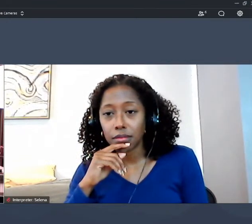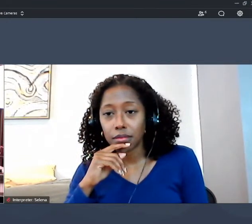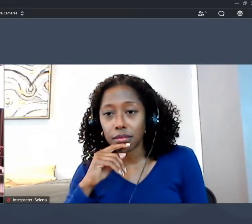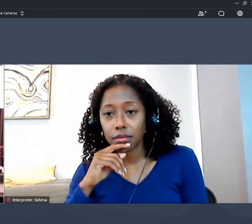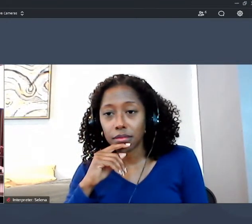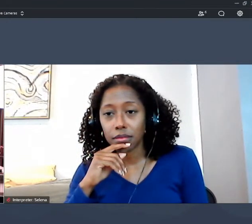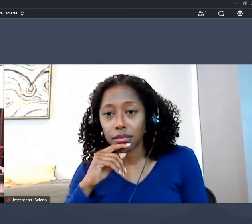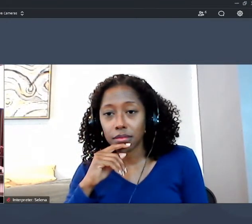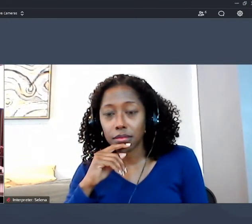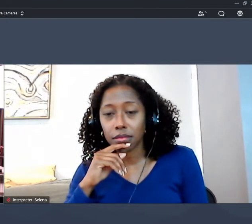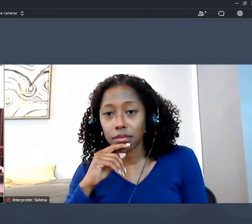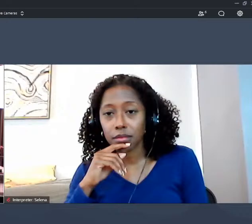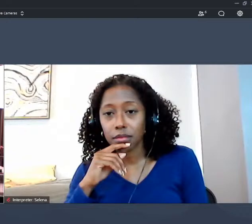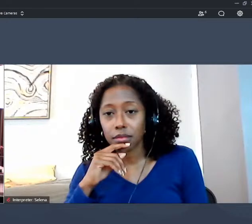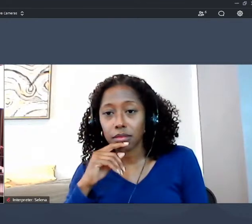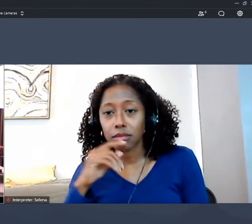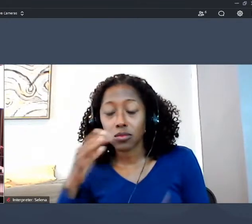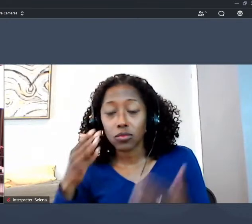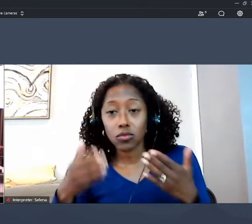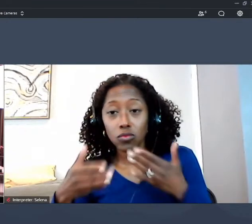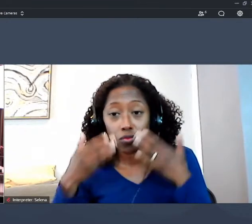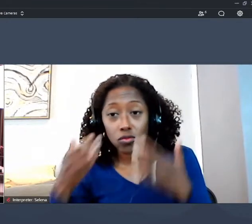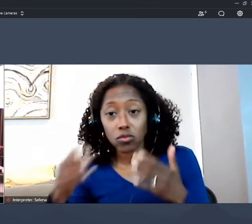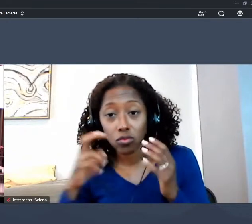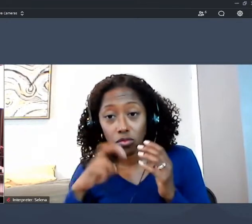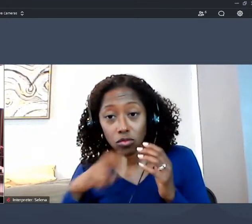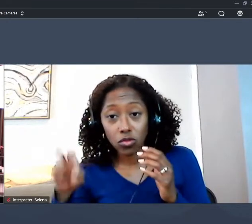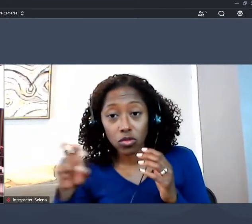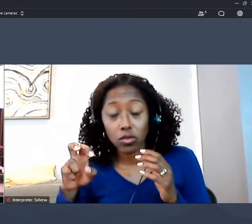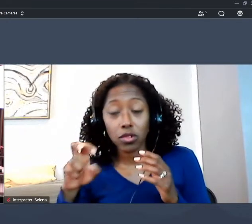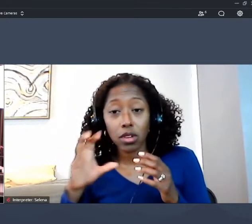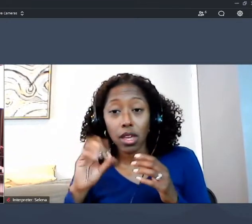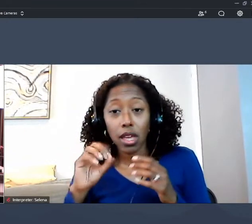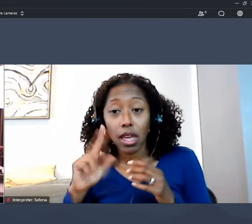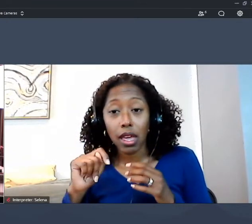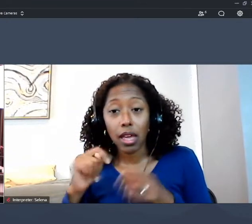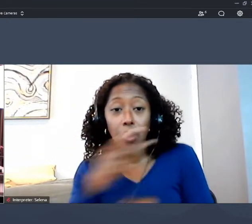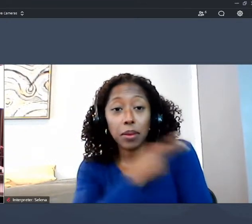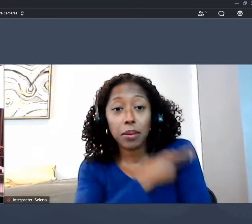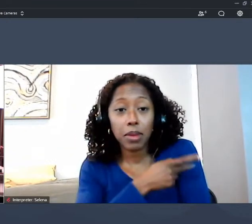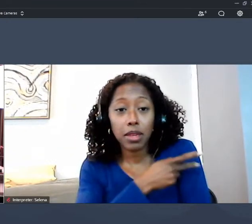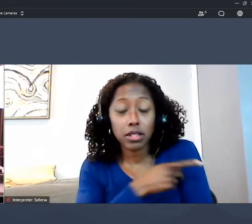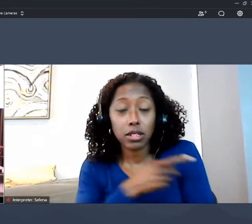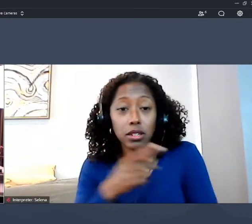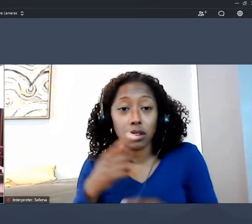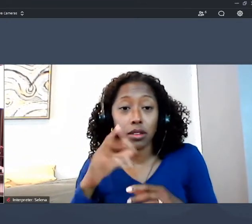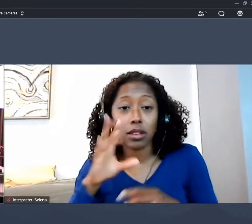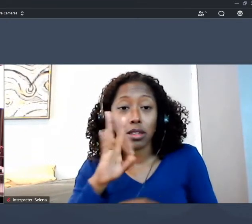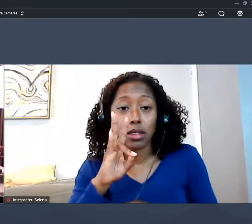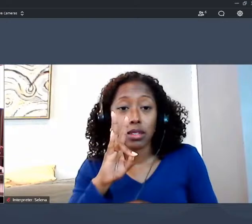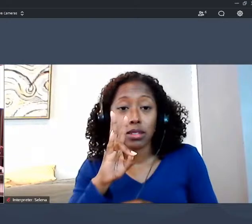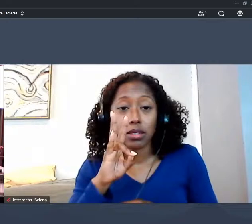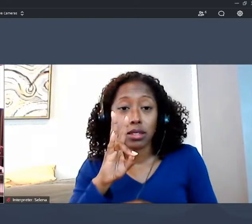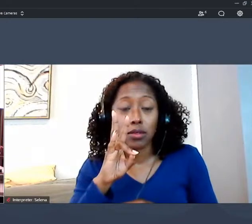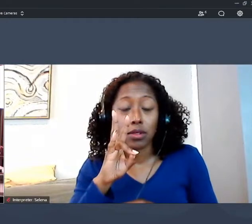Item number 36 is a resolution to transfer an allocation of $75,000 from